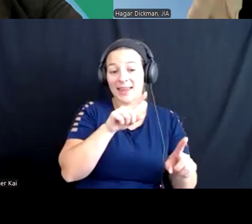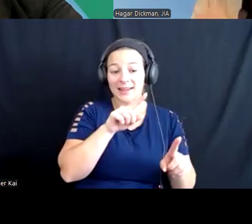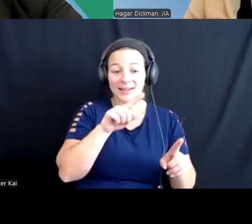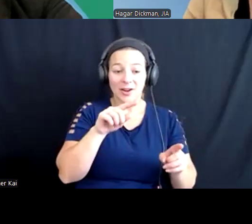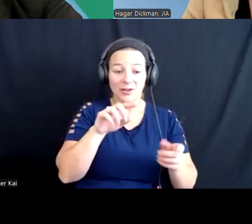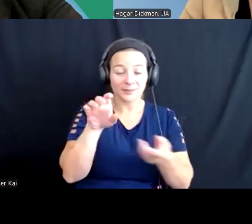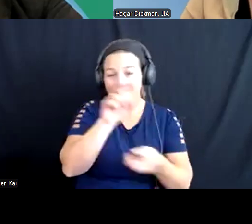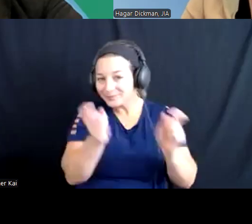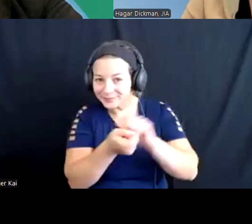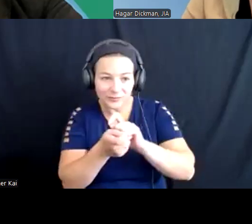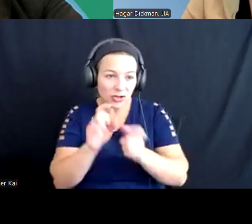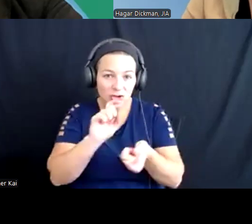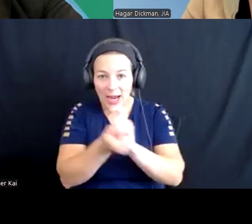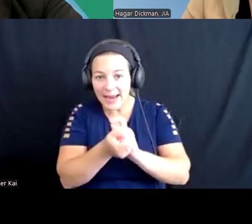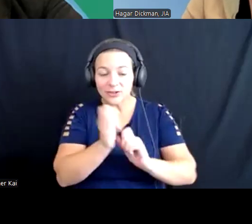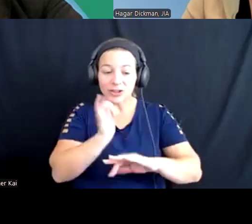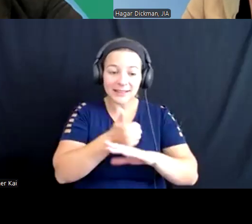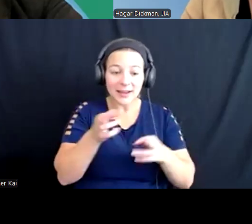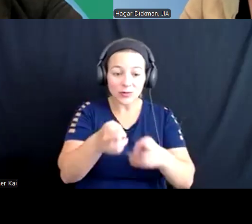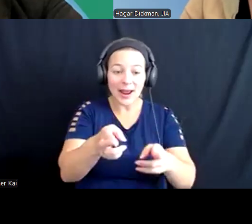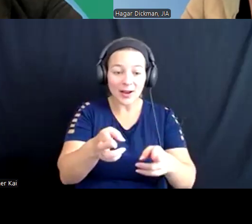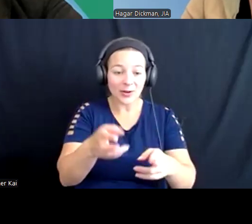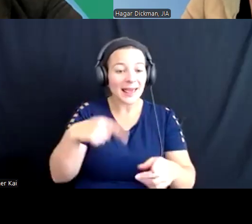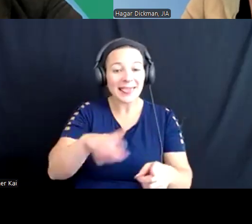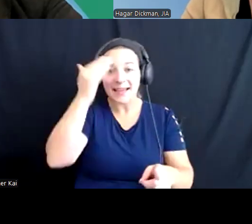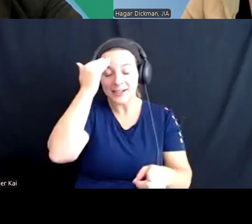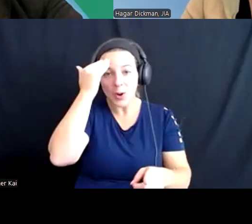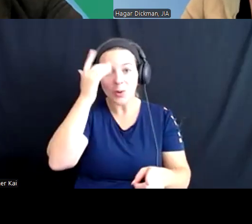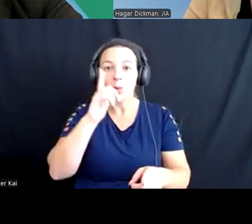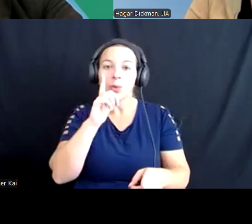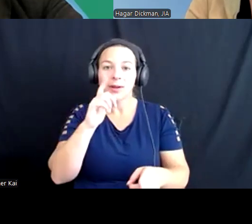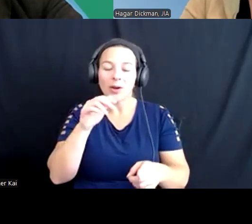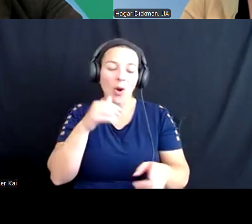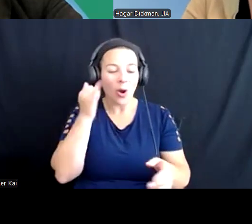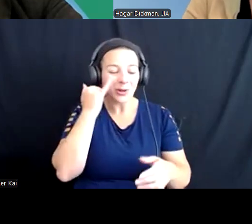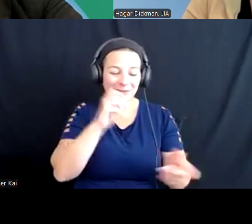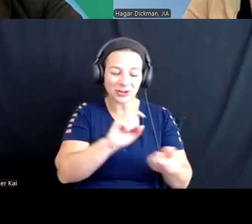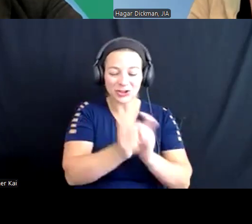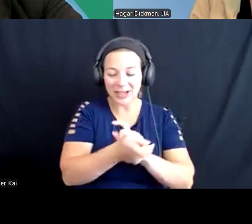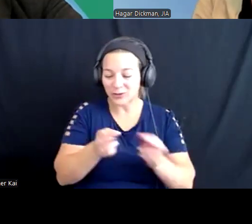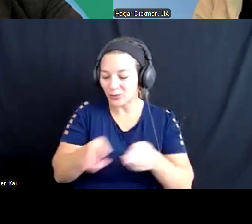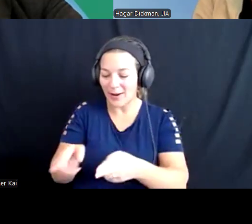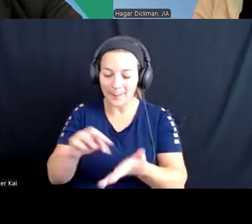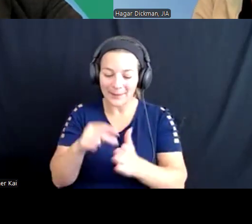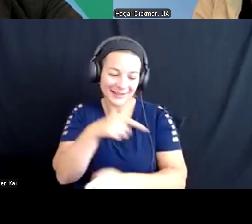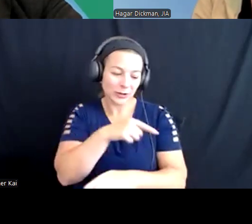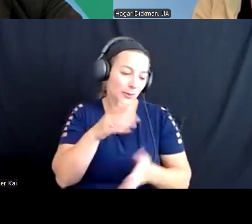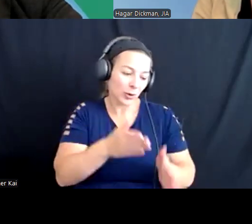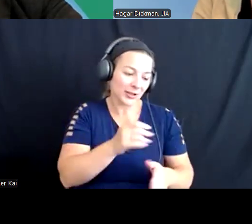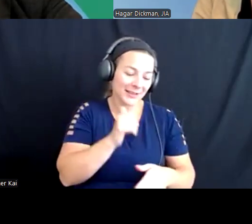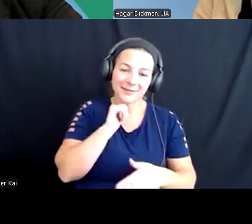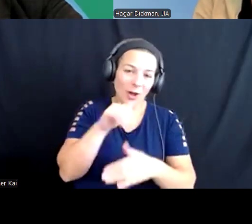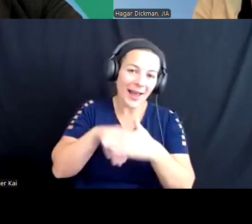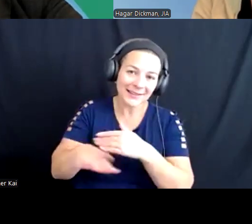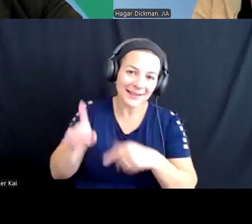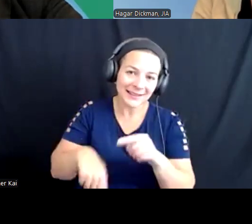route and stuff like that, they know the numbers of who will be cut off of our paratransit, but it